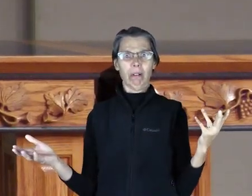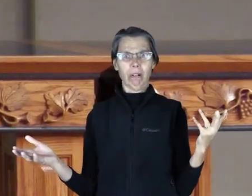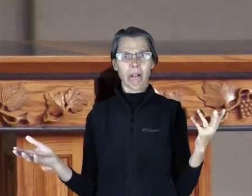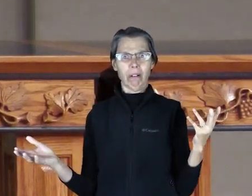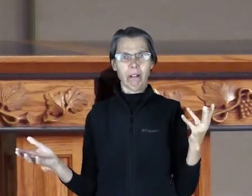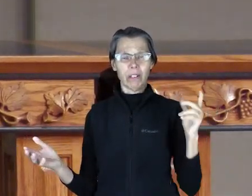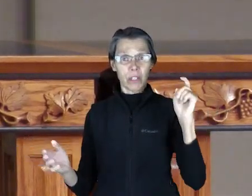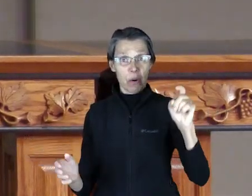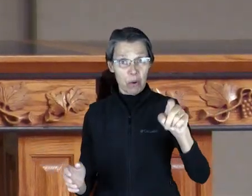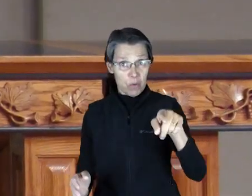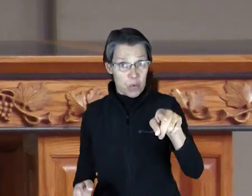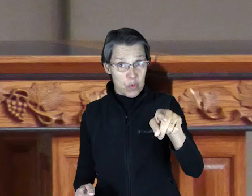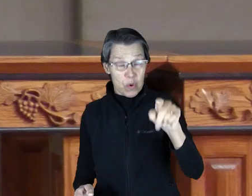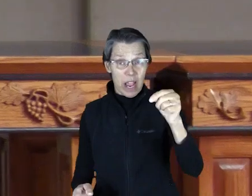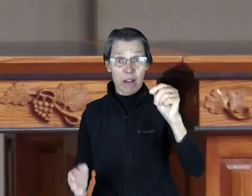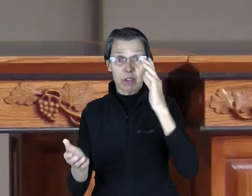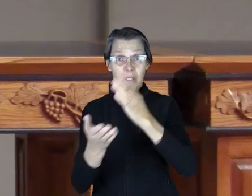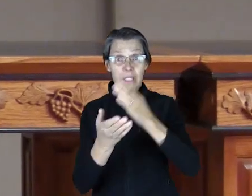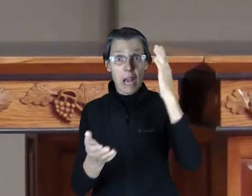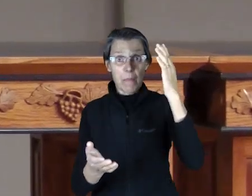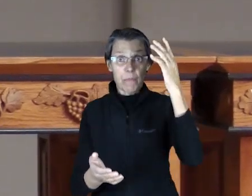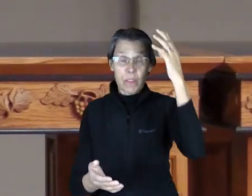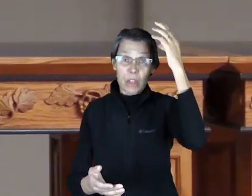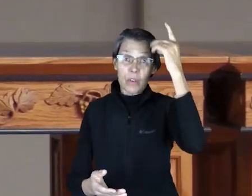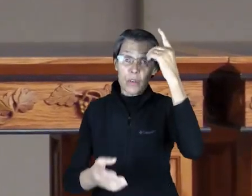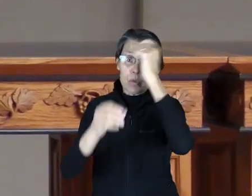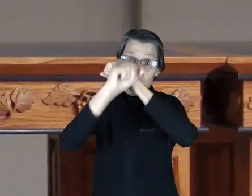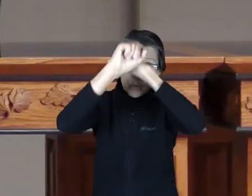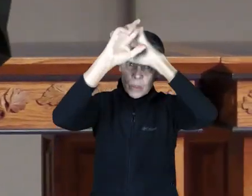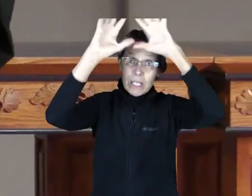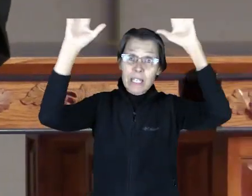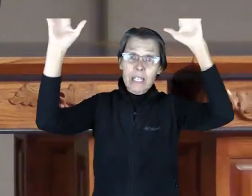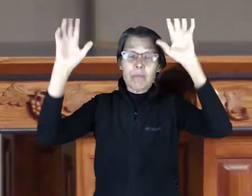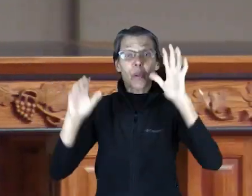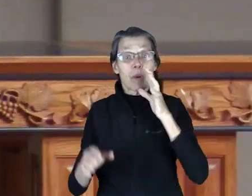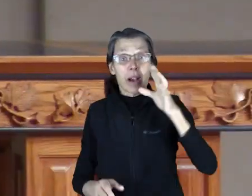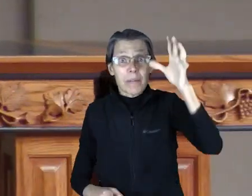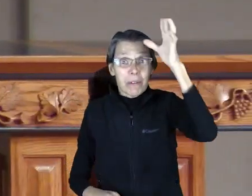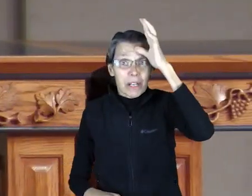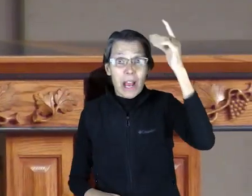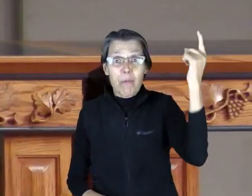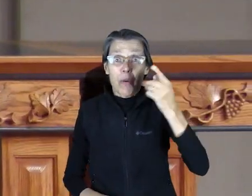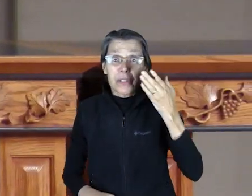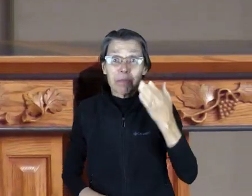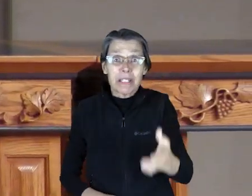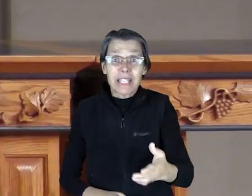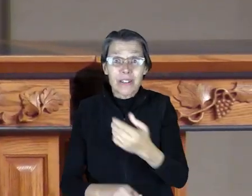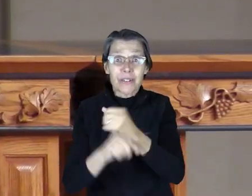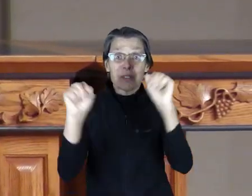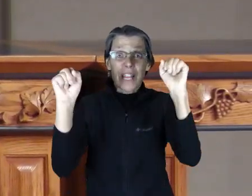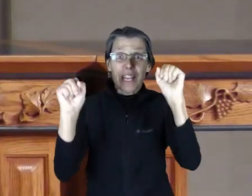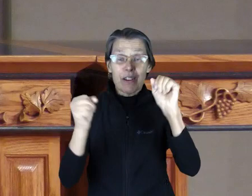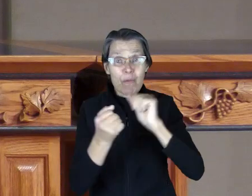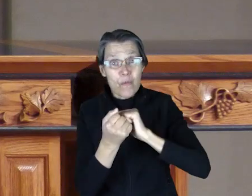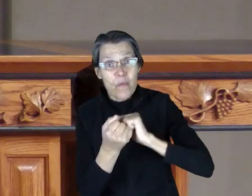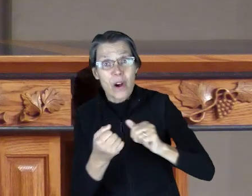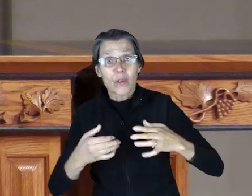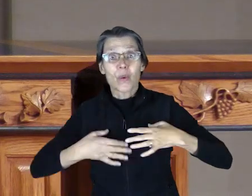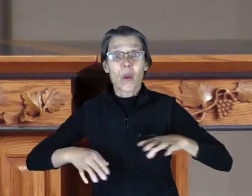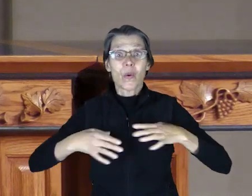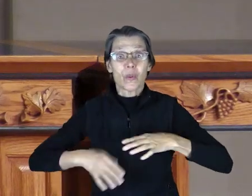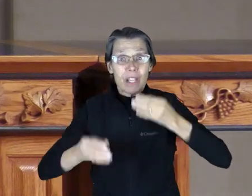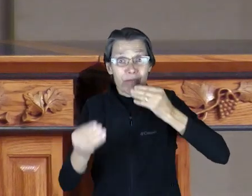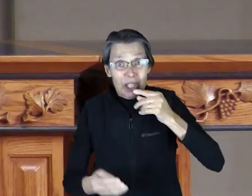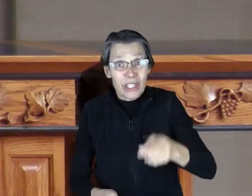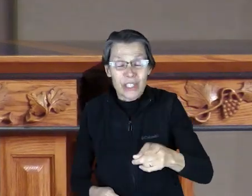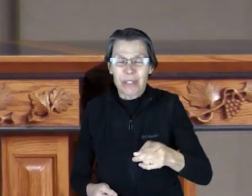You have to let go of that dream that they're always going to be there to save you and do your laundry and feed you, although my guess is most of the time they do that